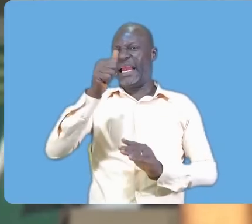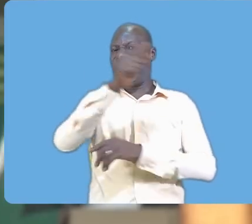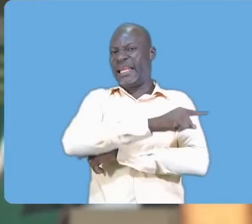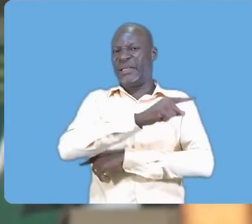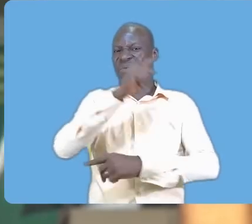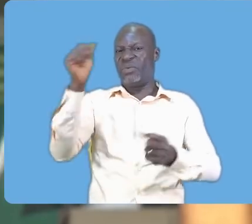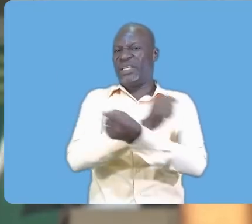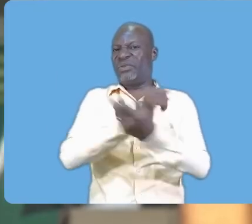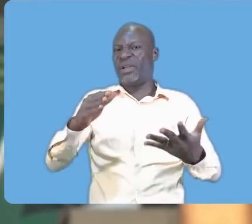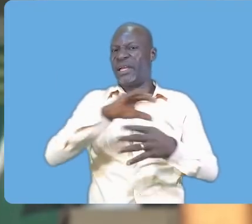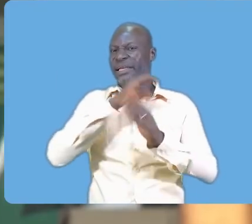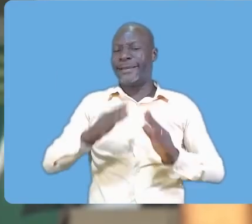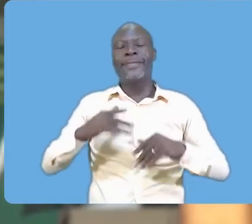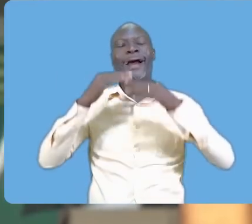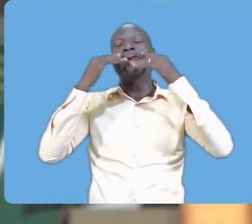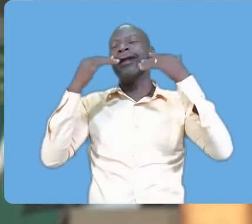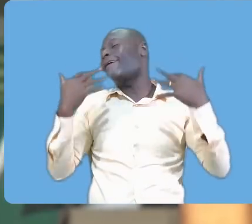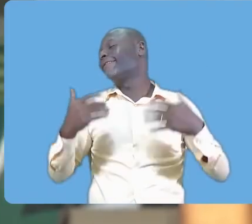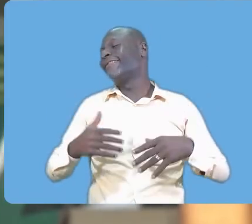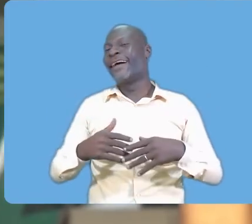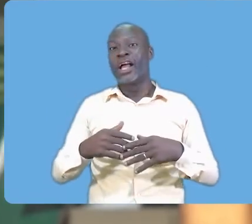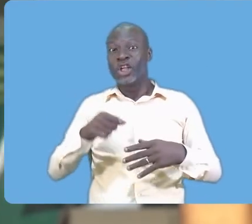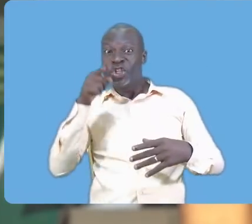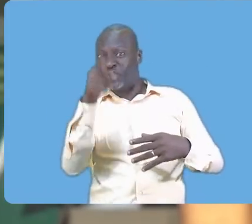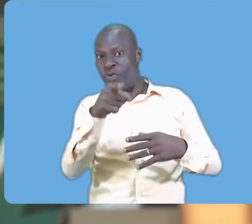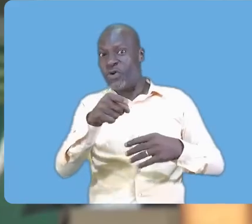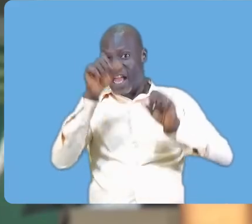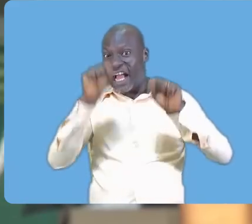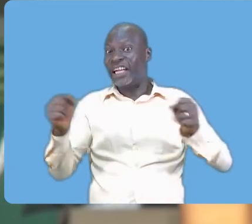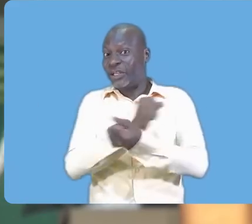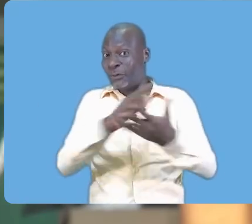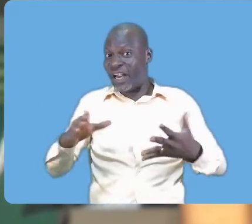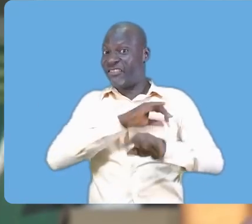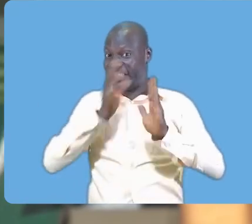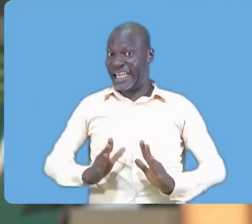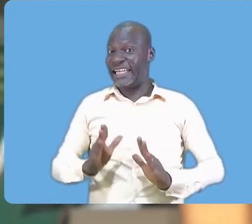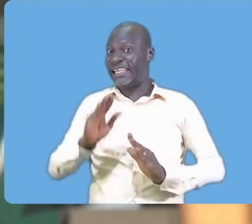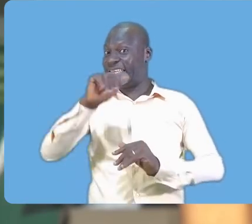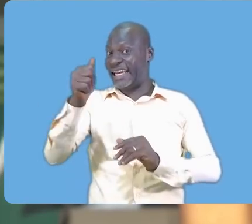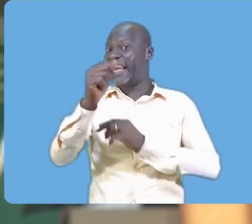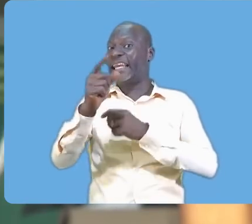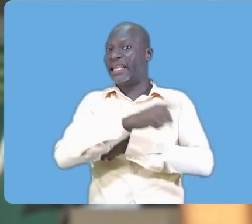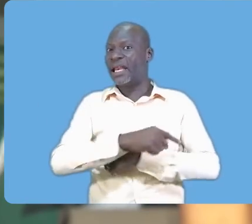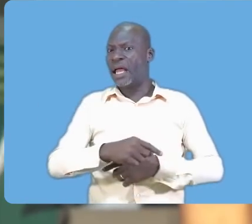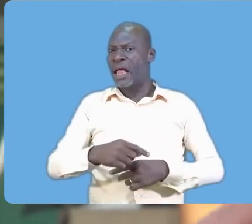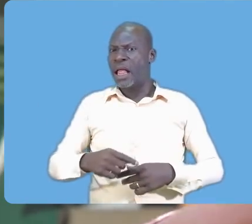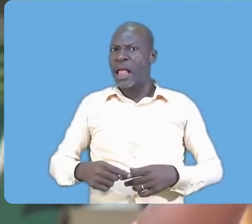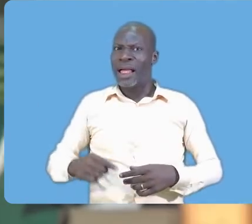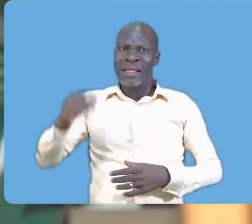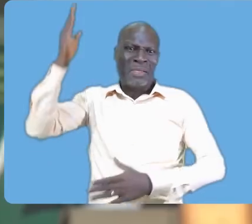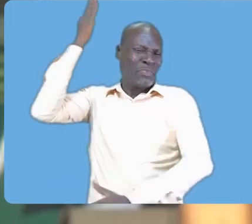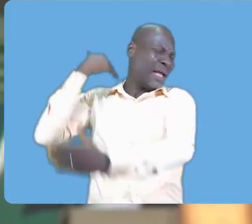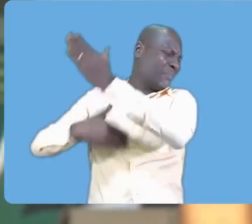Christosom. And I laugh at this. Who the 10 days? And Crawford, papa, one when